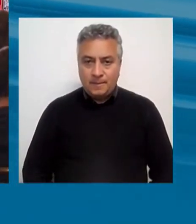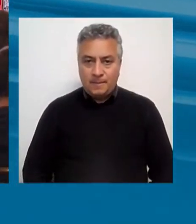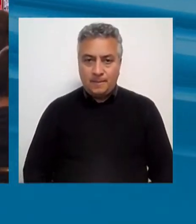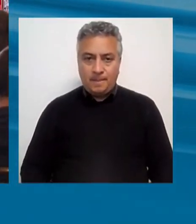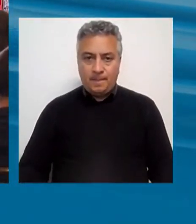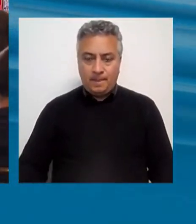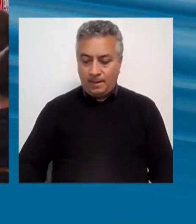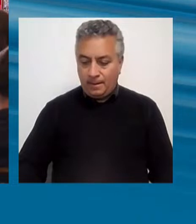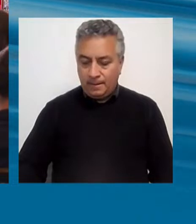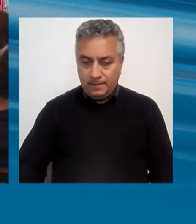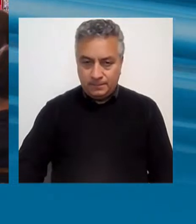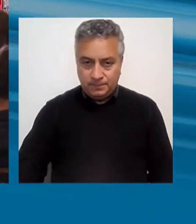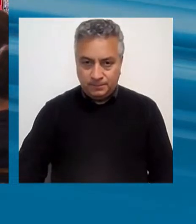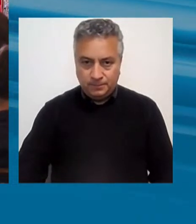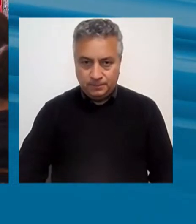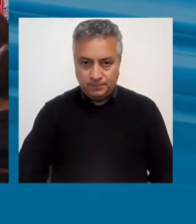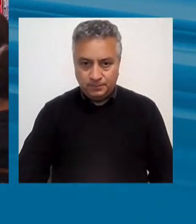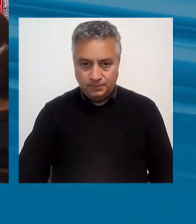much.